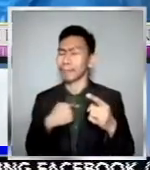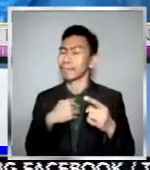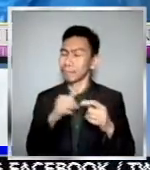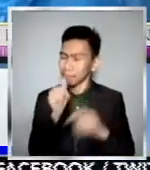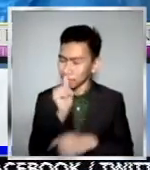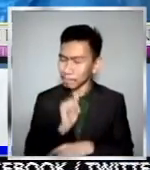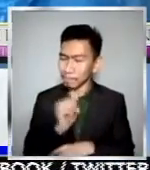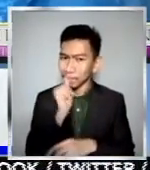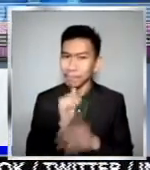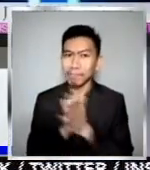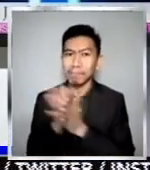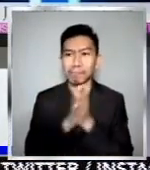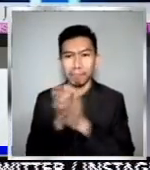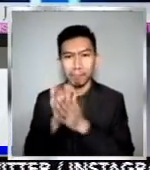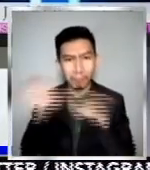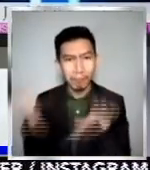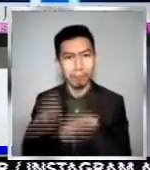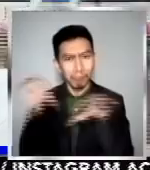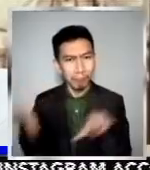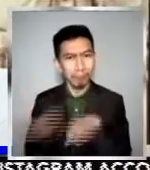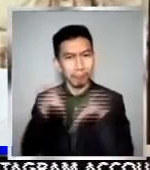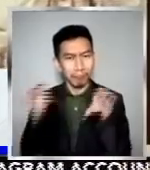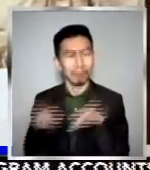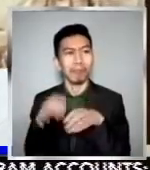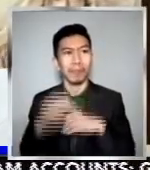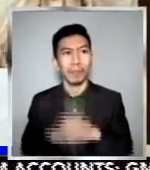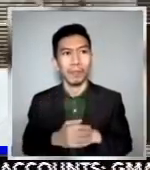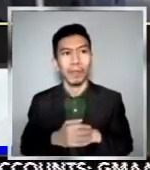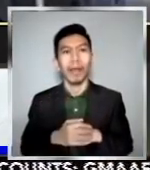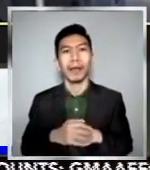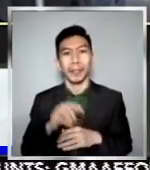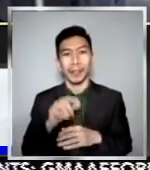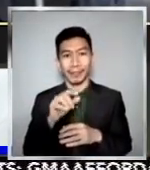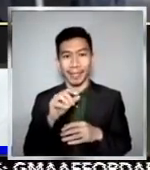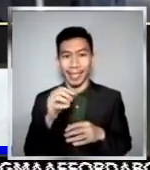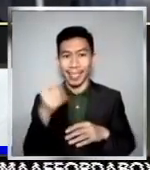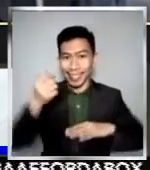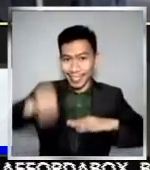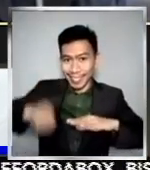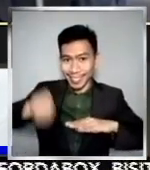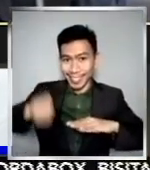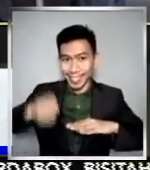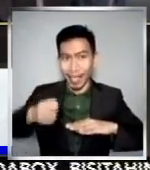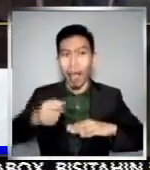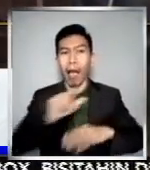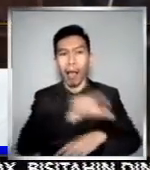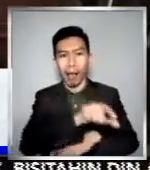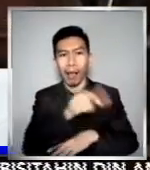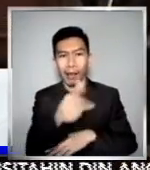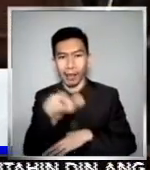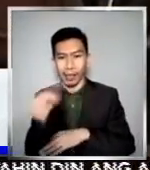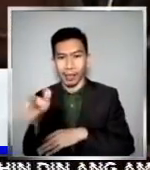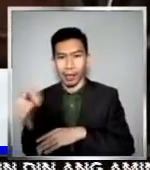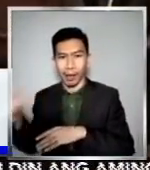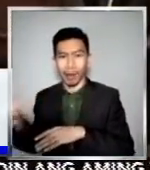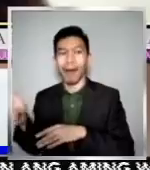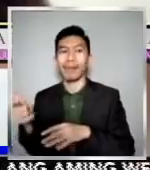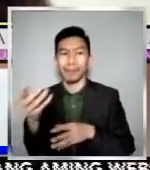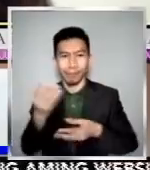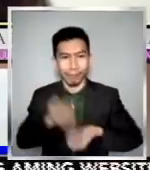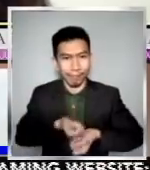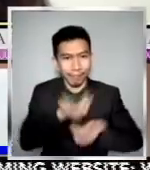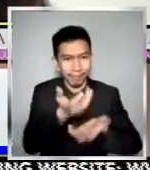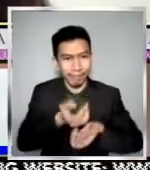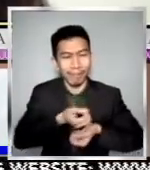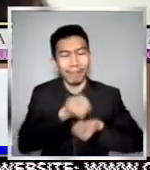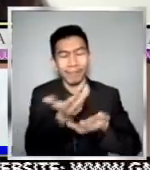mensahe ang mga Associate Justice ng Supreme Court para kay Peralta na naging punong maestrado sa loob ng 1 taon at 5 buwan.